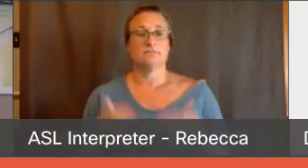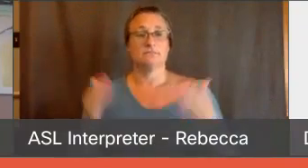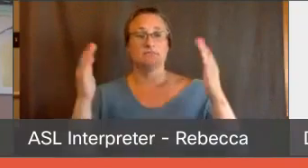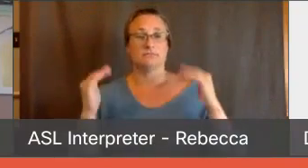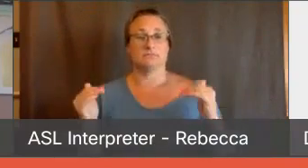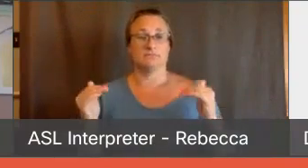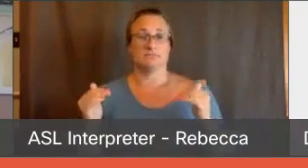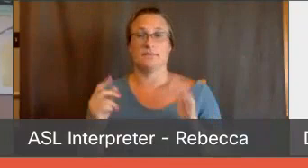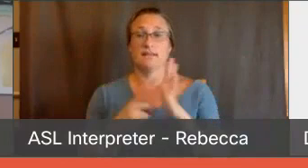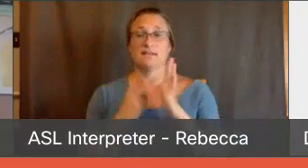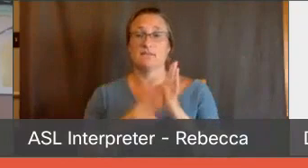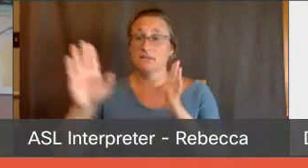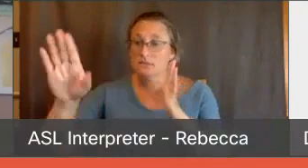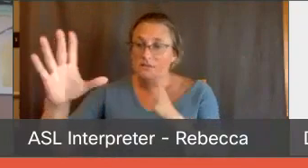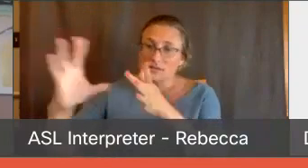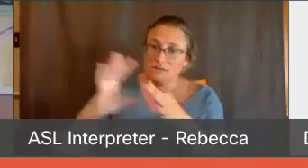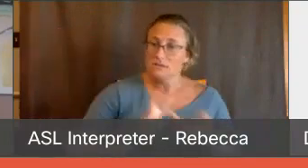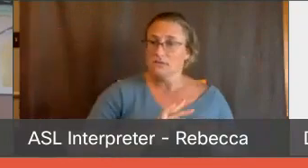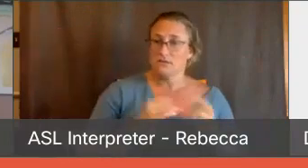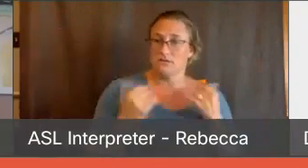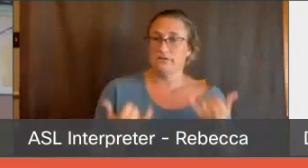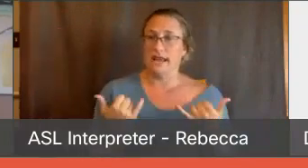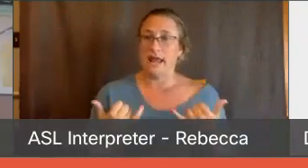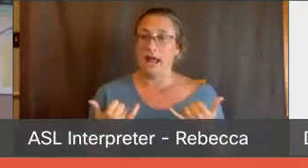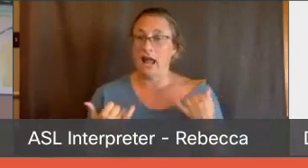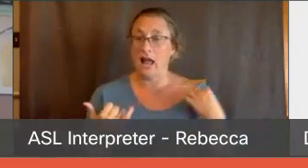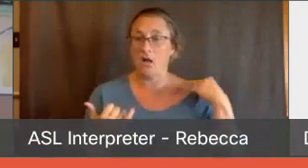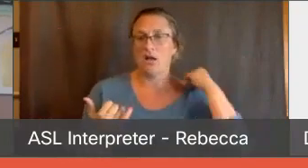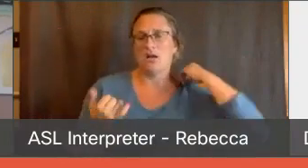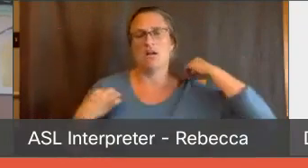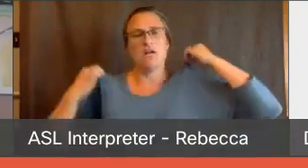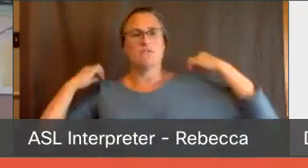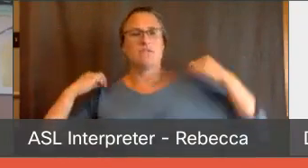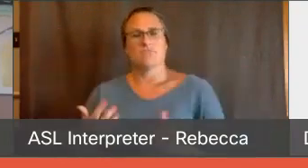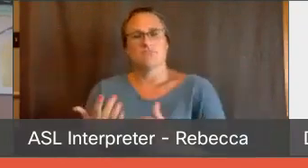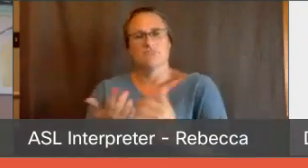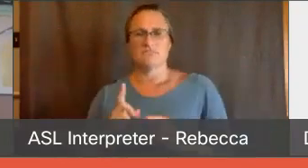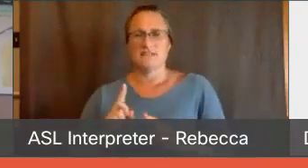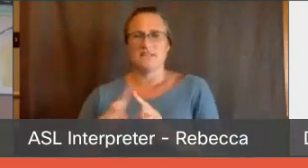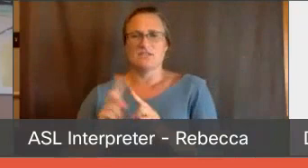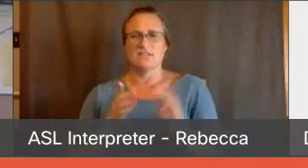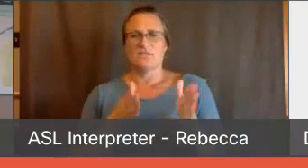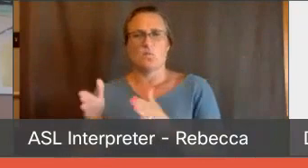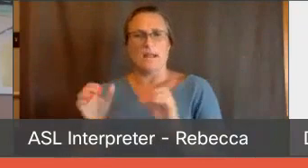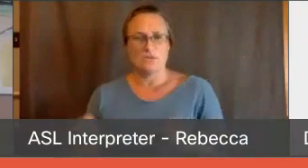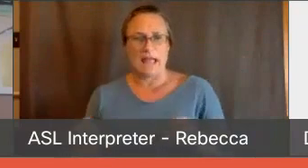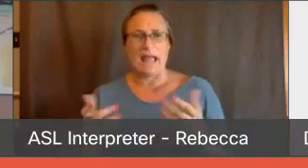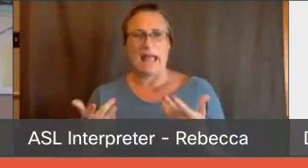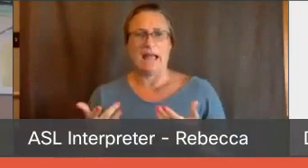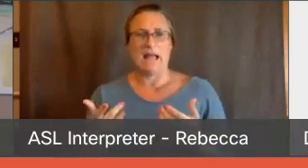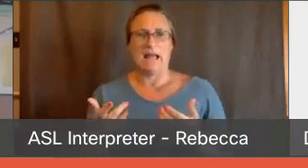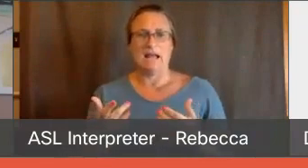back to the present. So there's a lot of different ways you can kind of ground yourself in the here and now. You can do